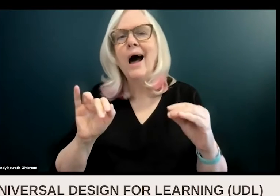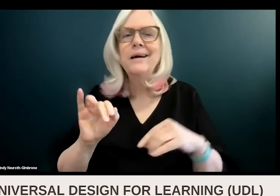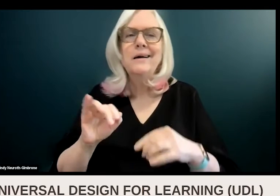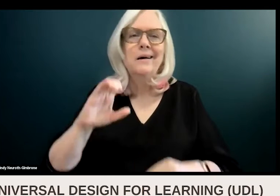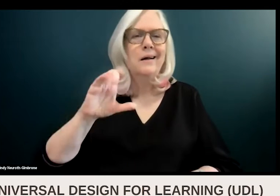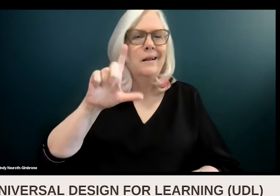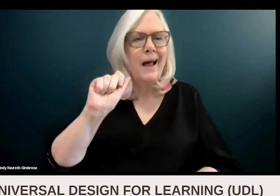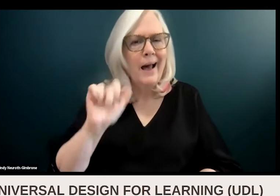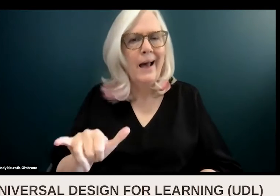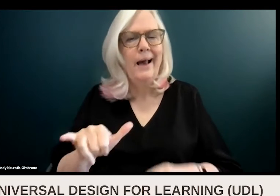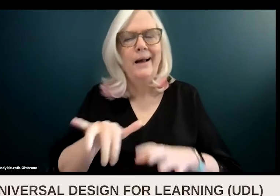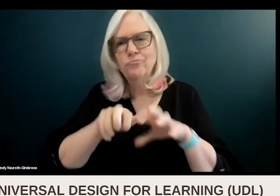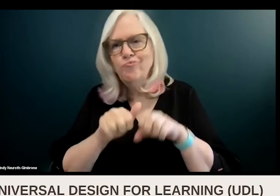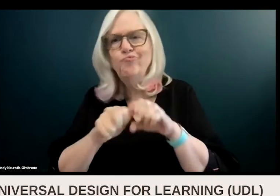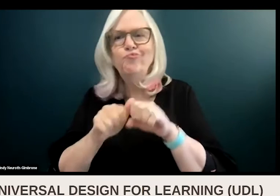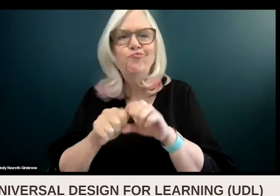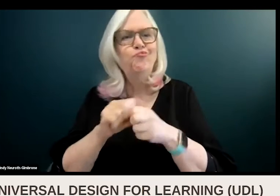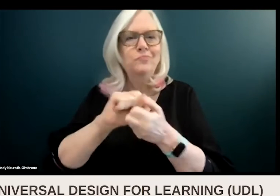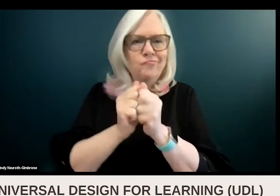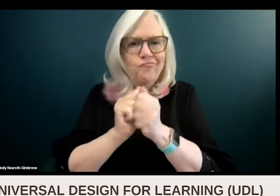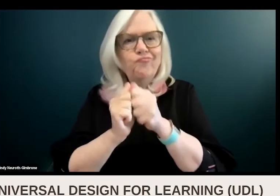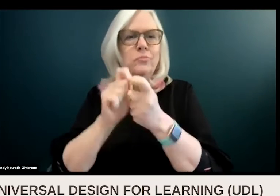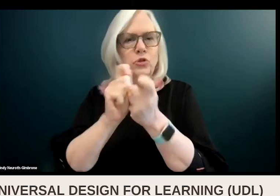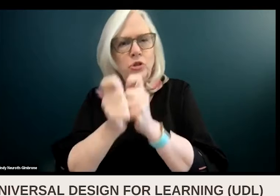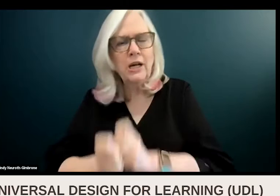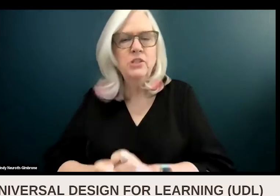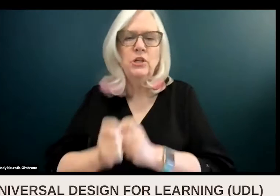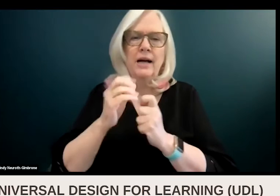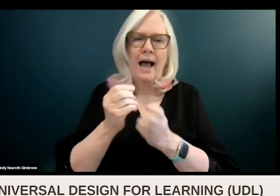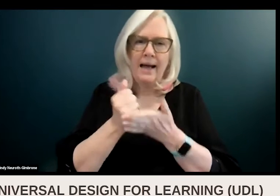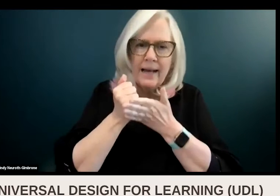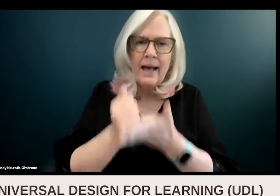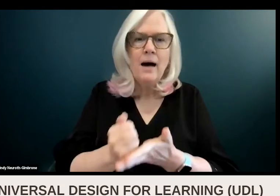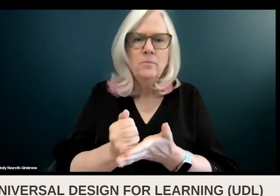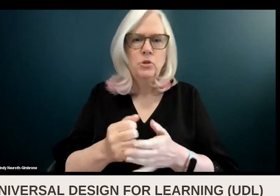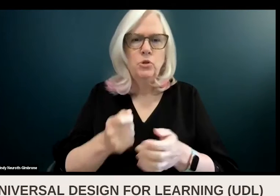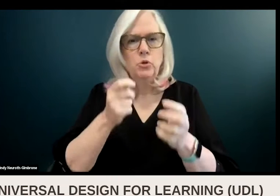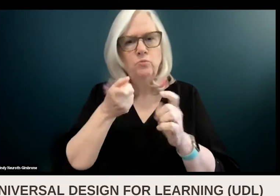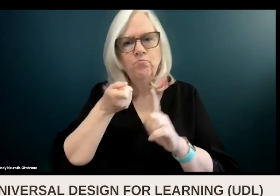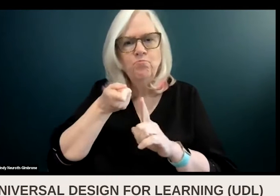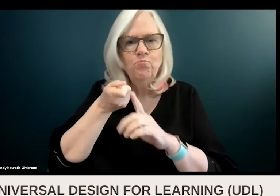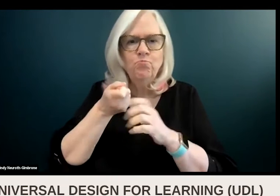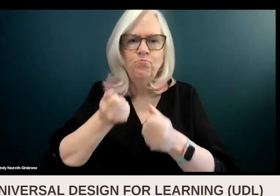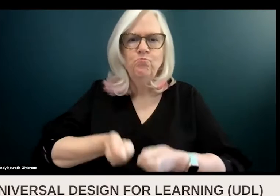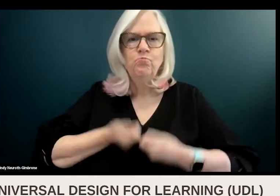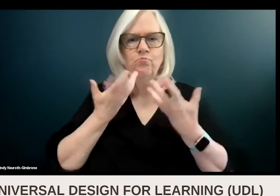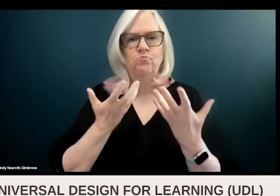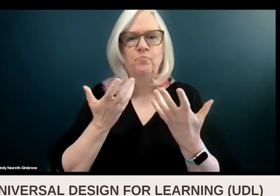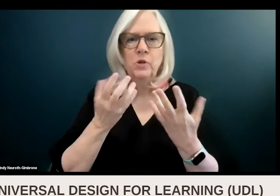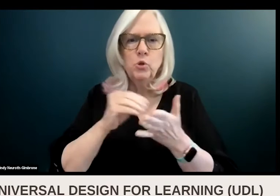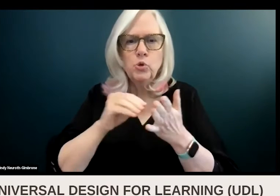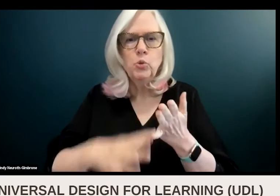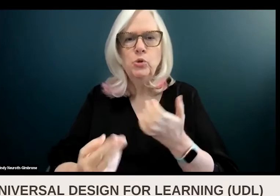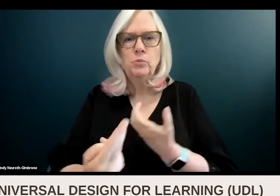activities in this light, and it helps to stimulate more engagement from students. It is also a set of principles focused